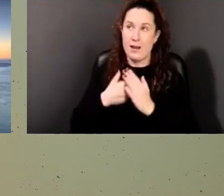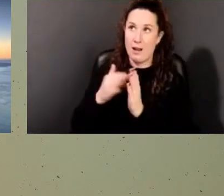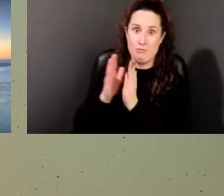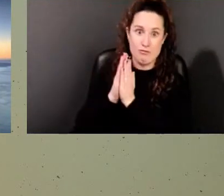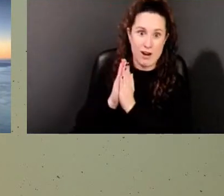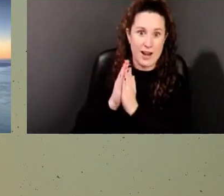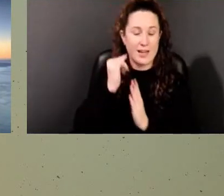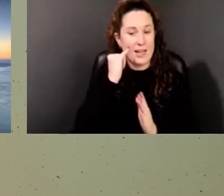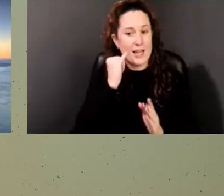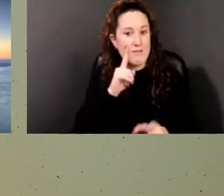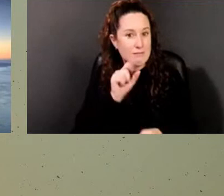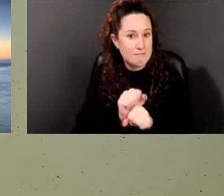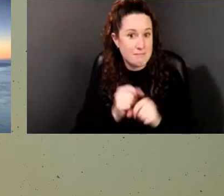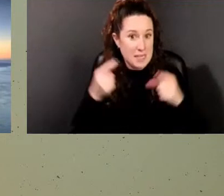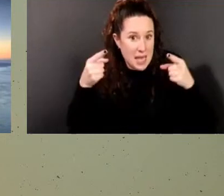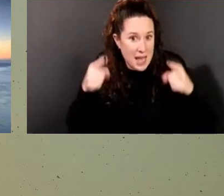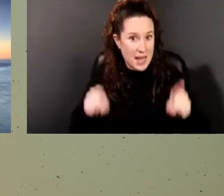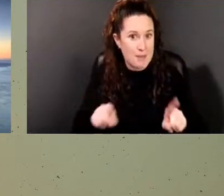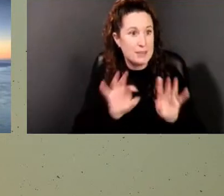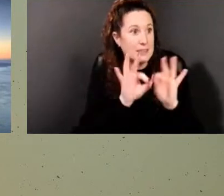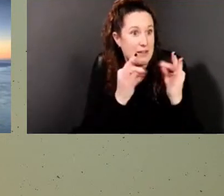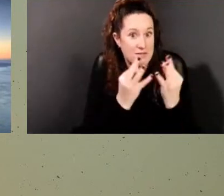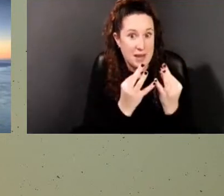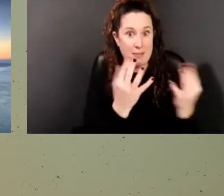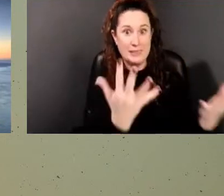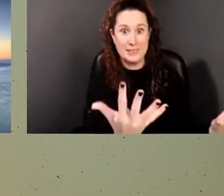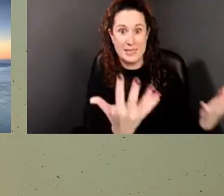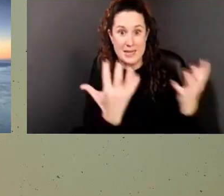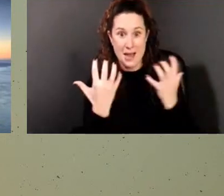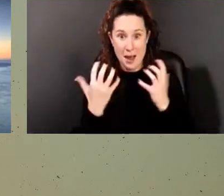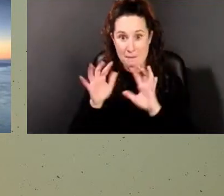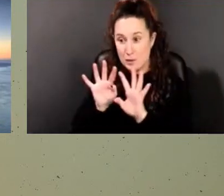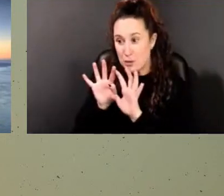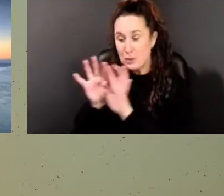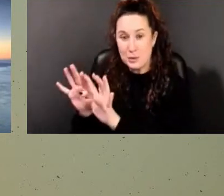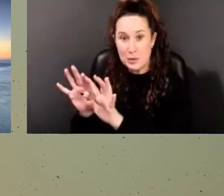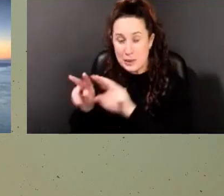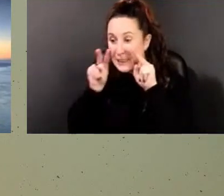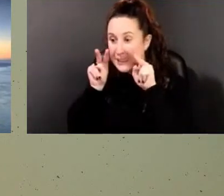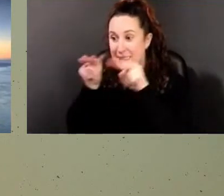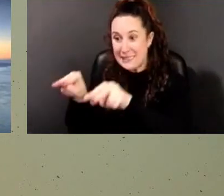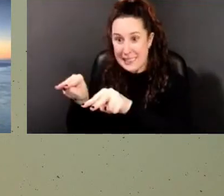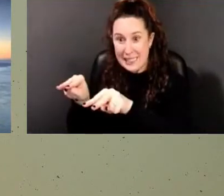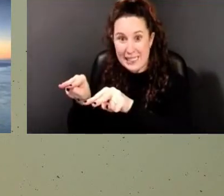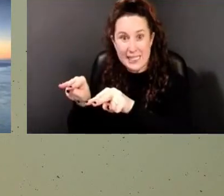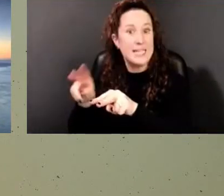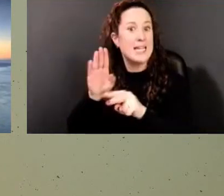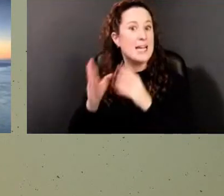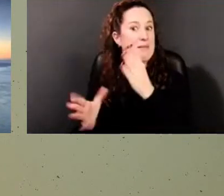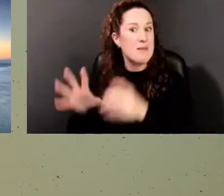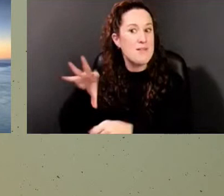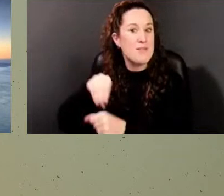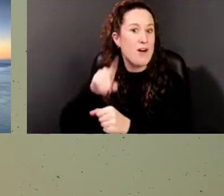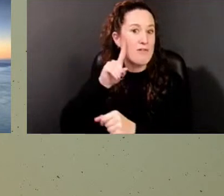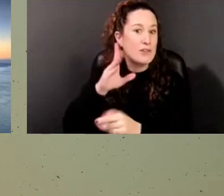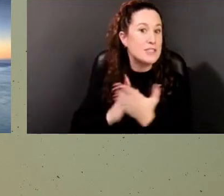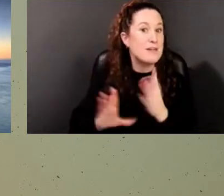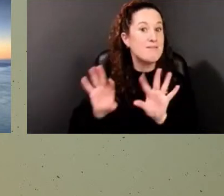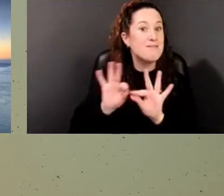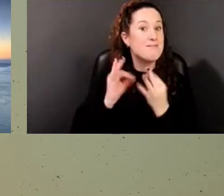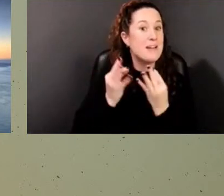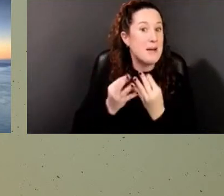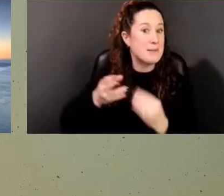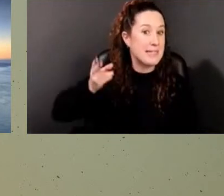forward and have the interest to do family history so that we can